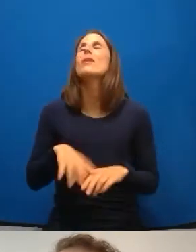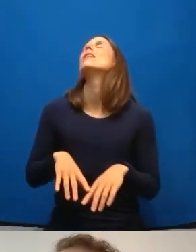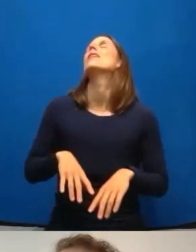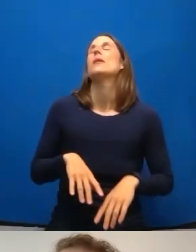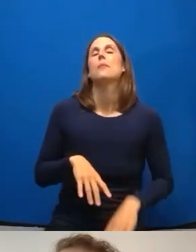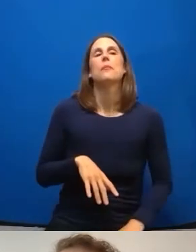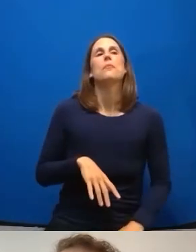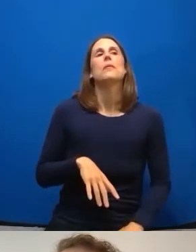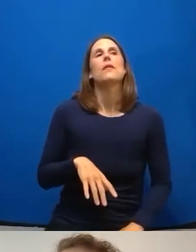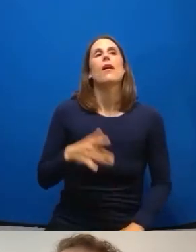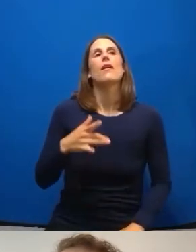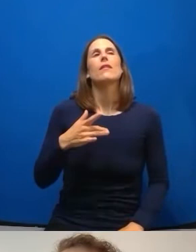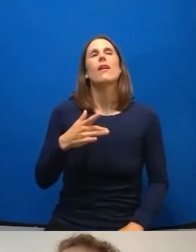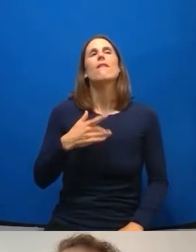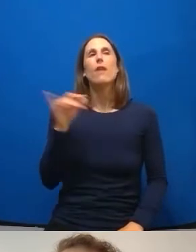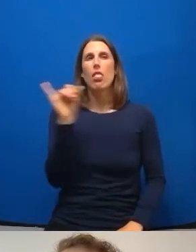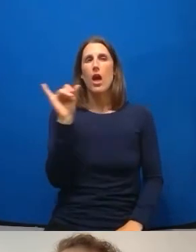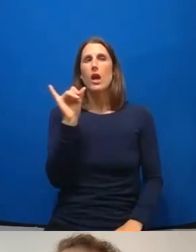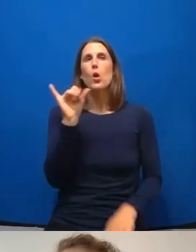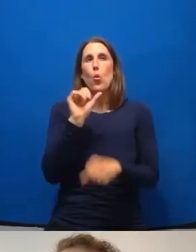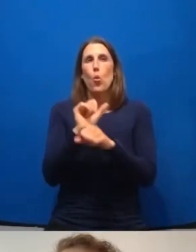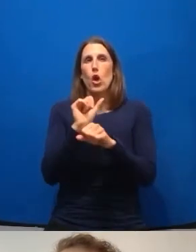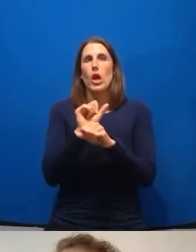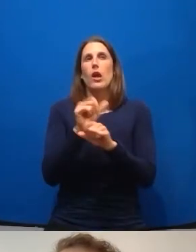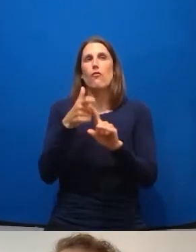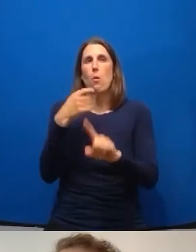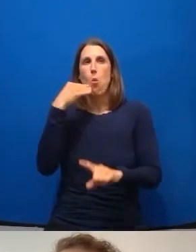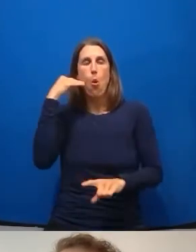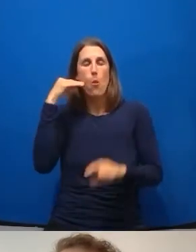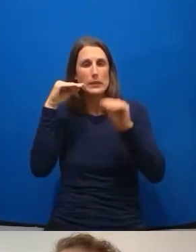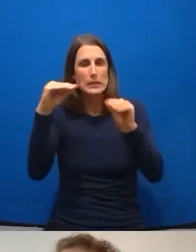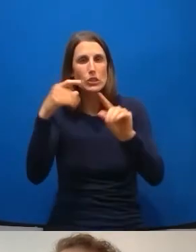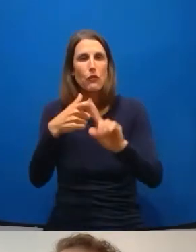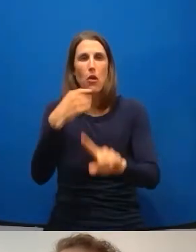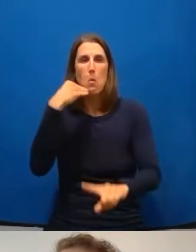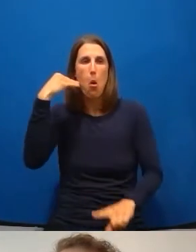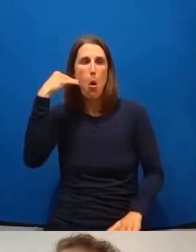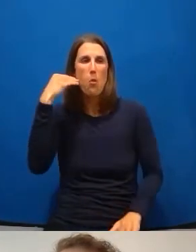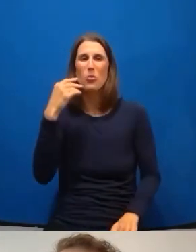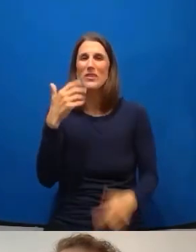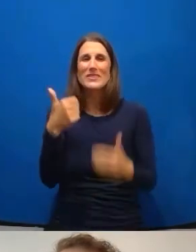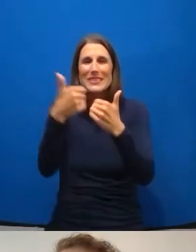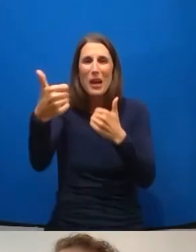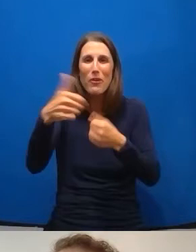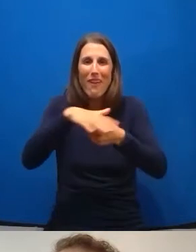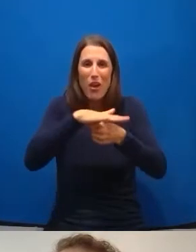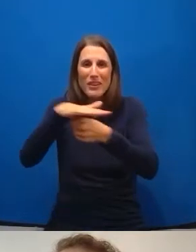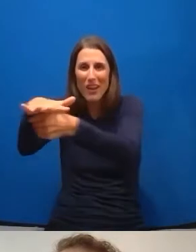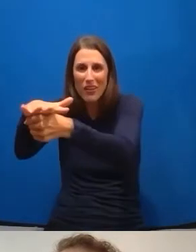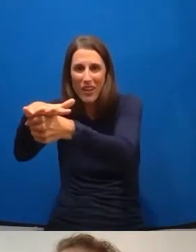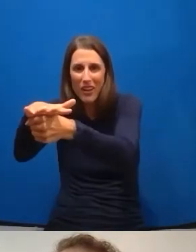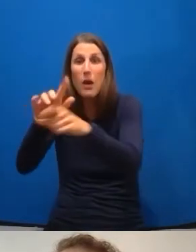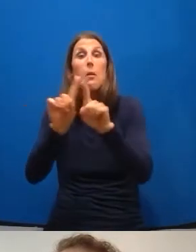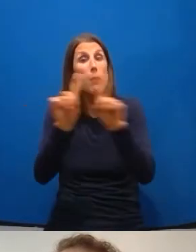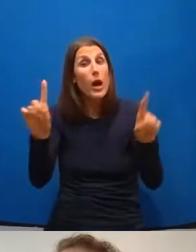like we're all in the same place together. So you and the student are looking directly at each other and whatever's behind